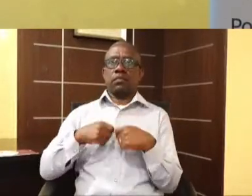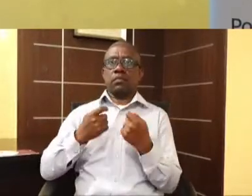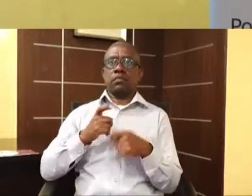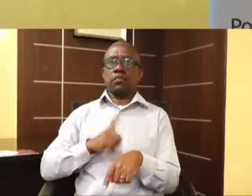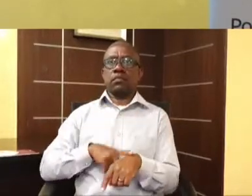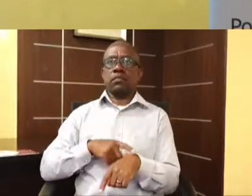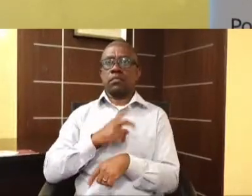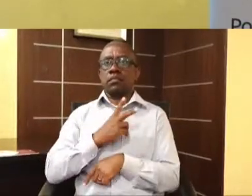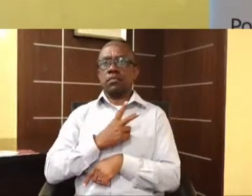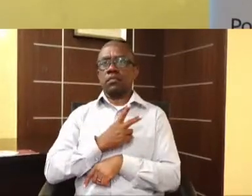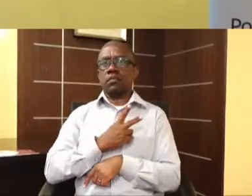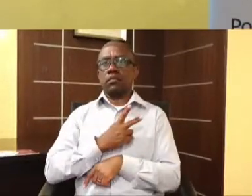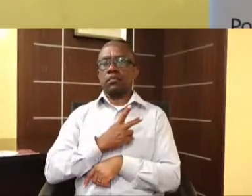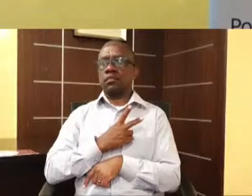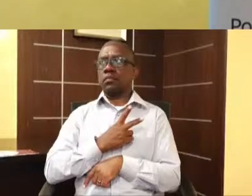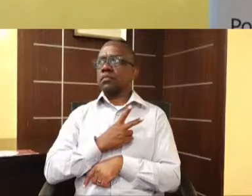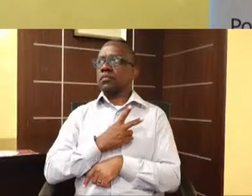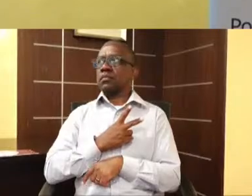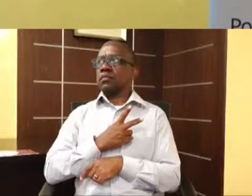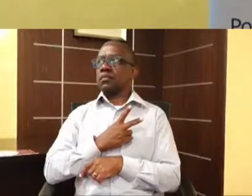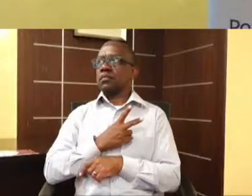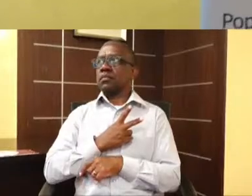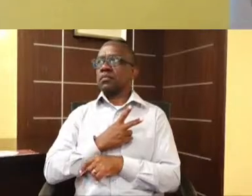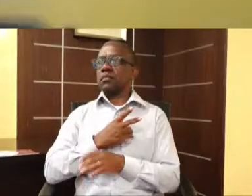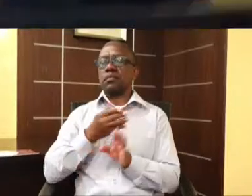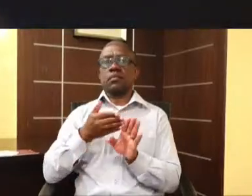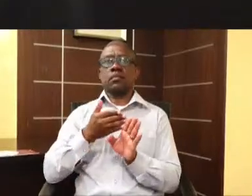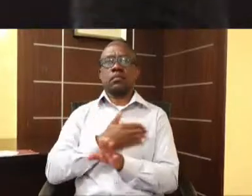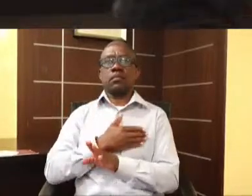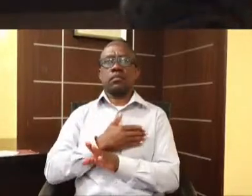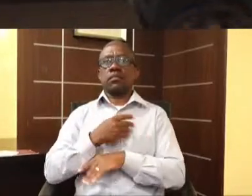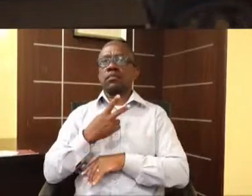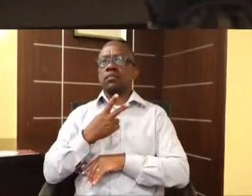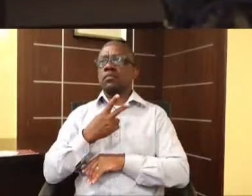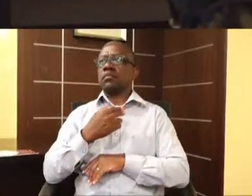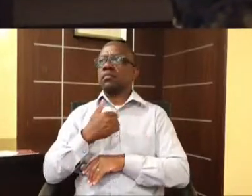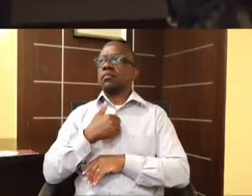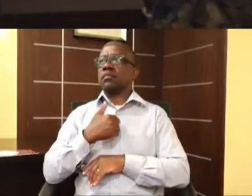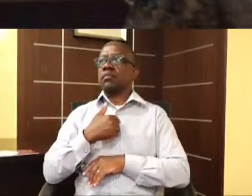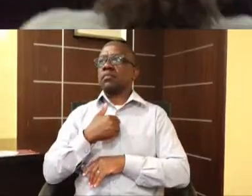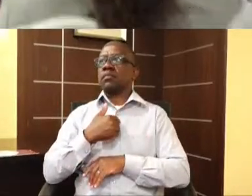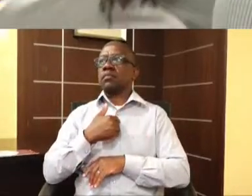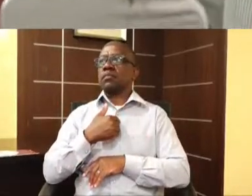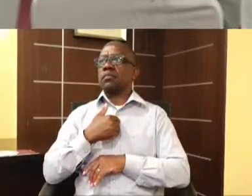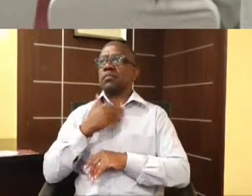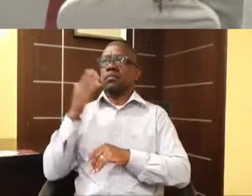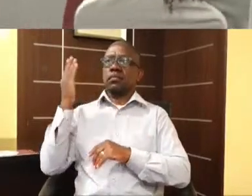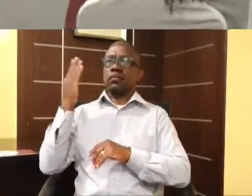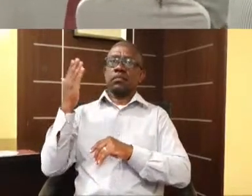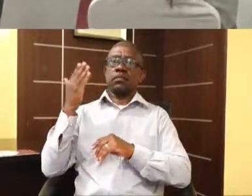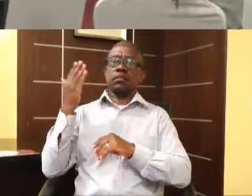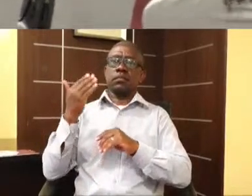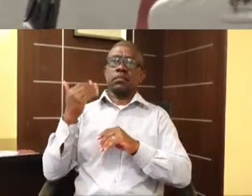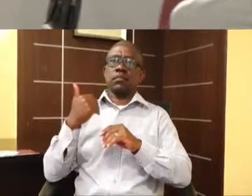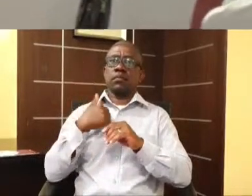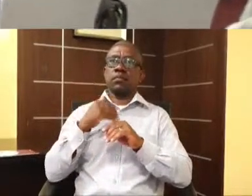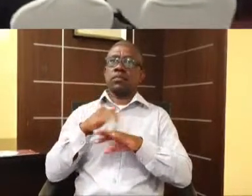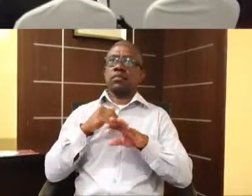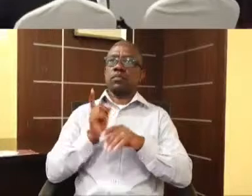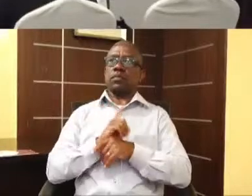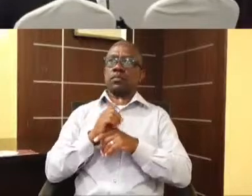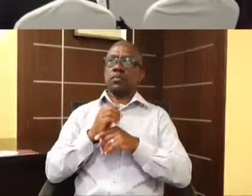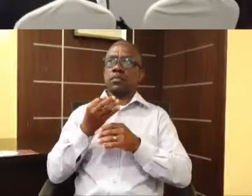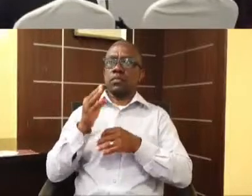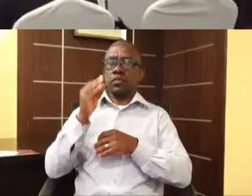2. And so before that, we shall have a presentation from Ministry of